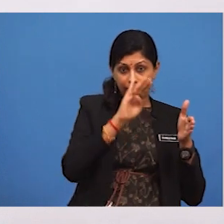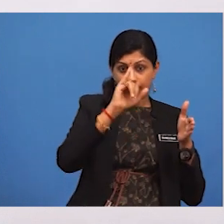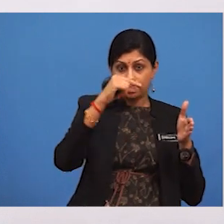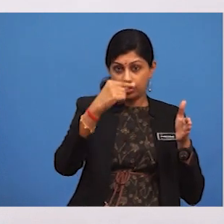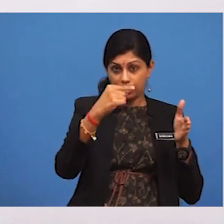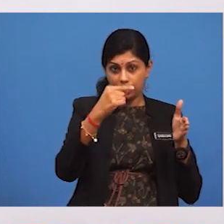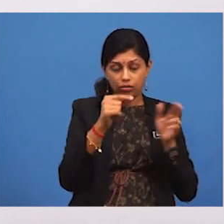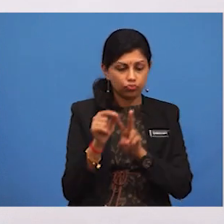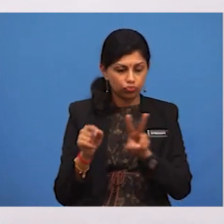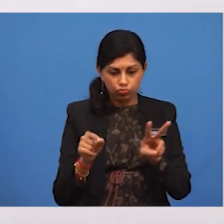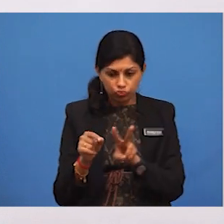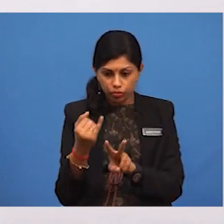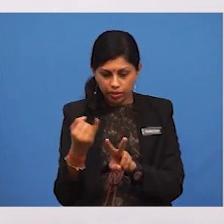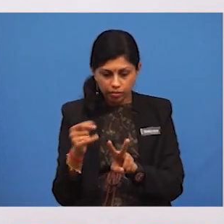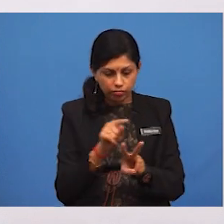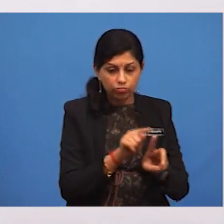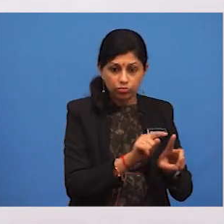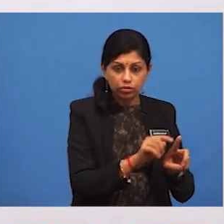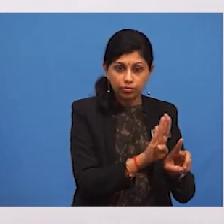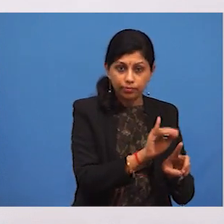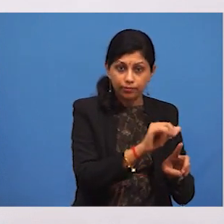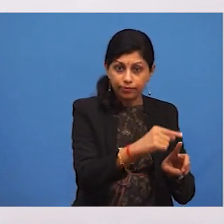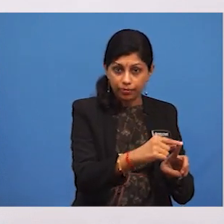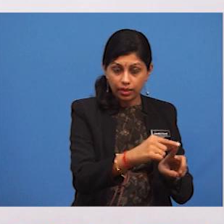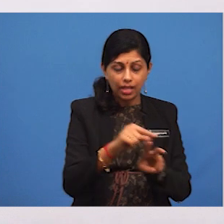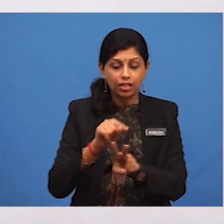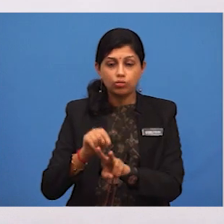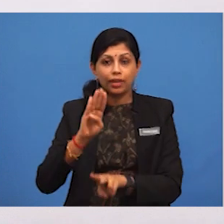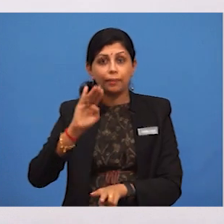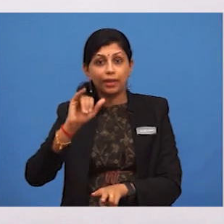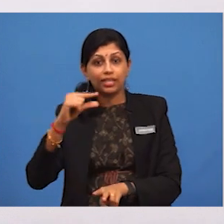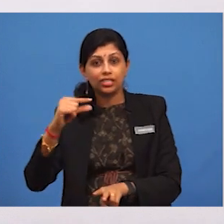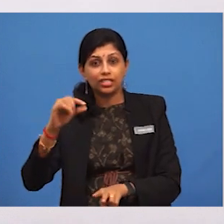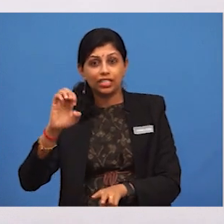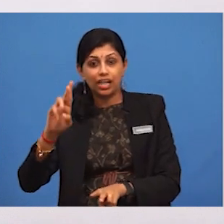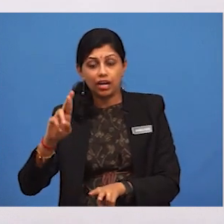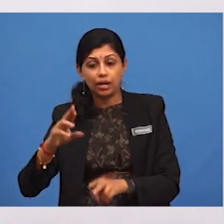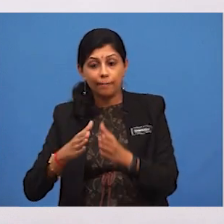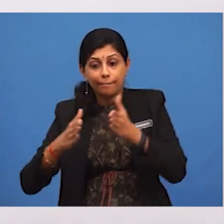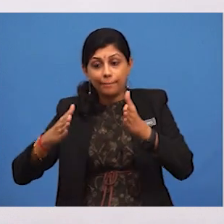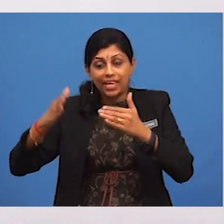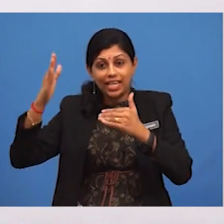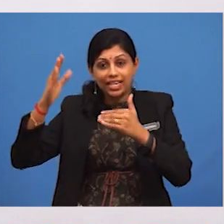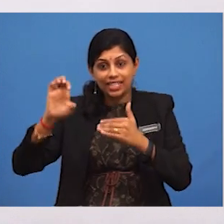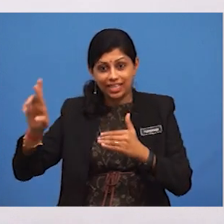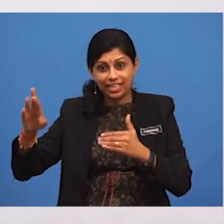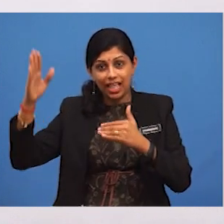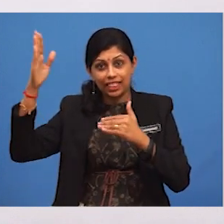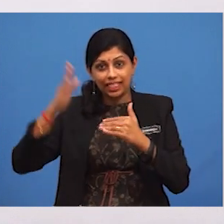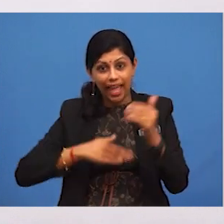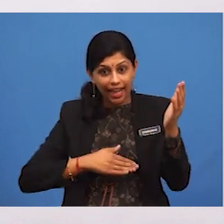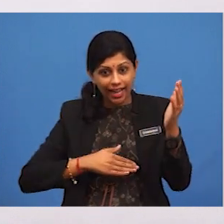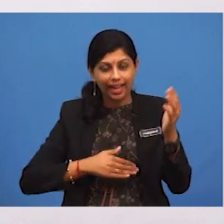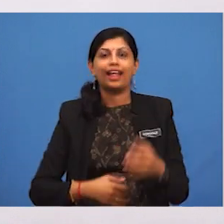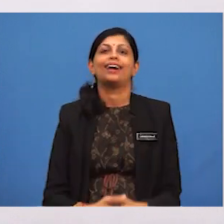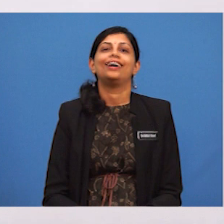compare 2 items, you use bigger than. When you have more than three items